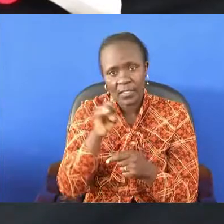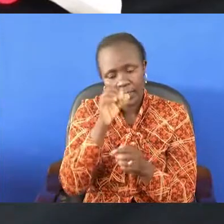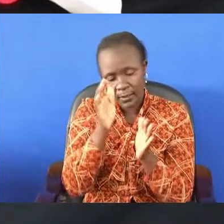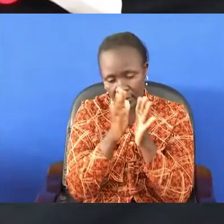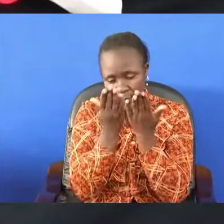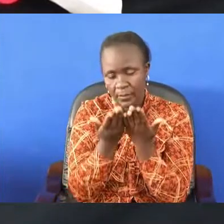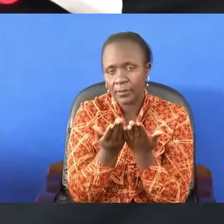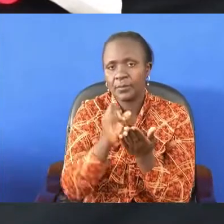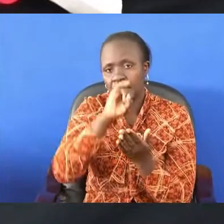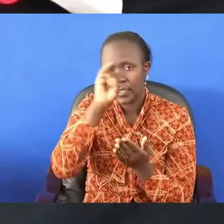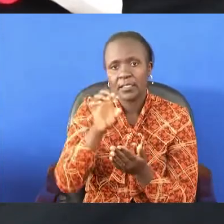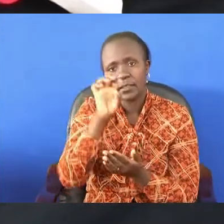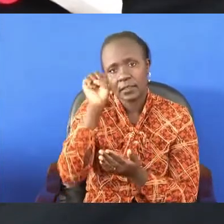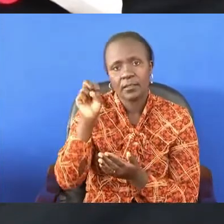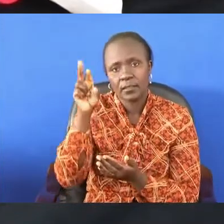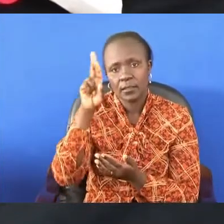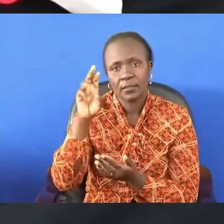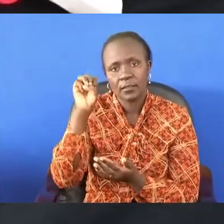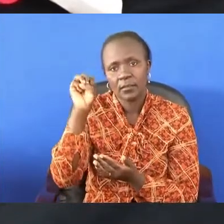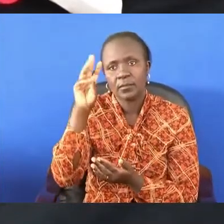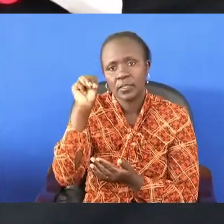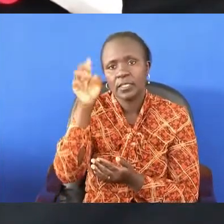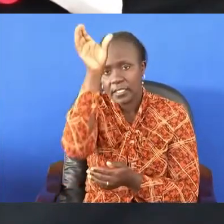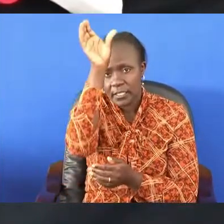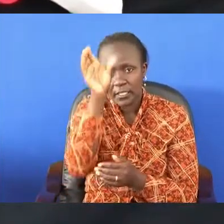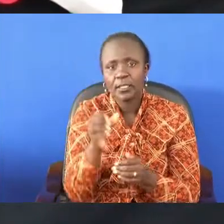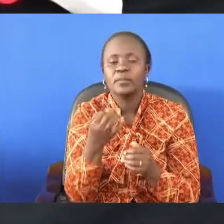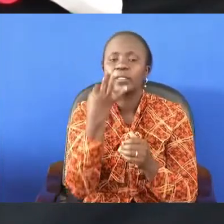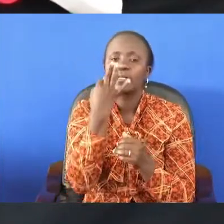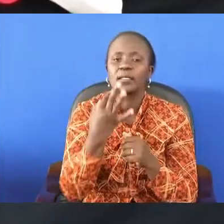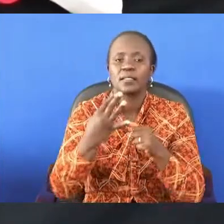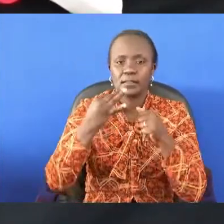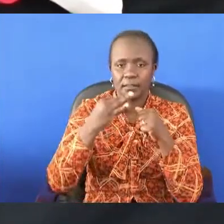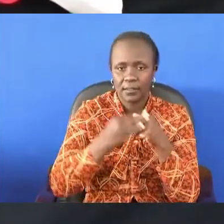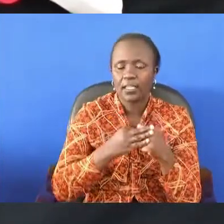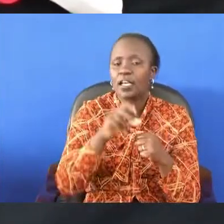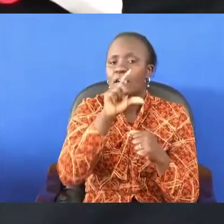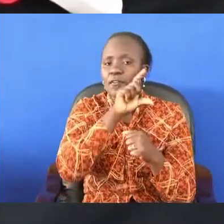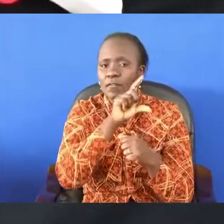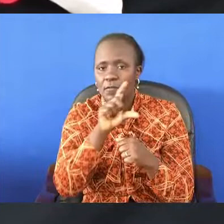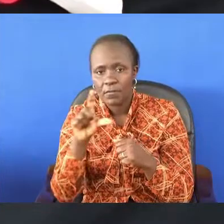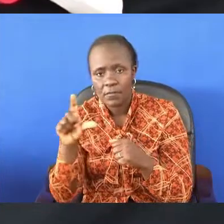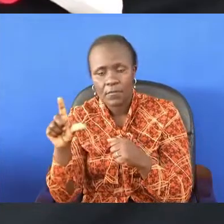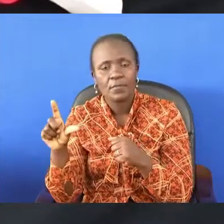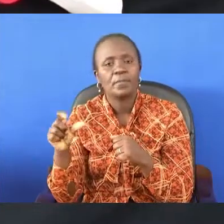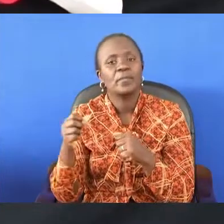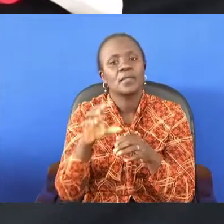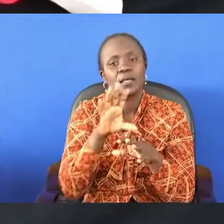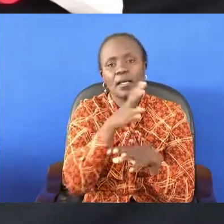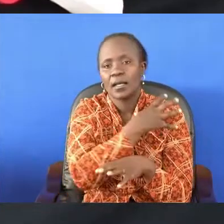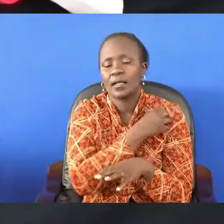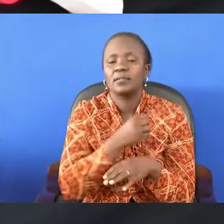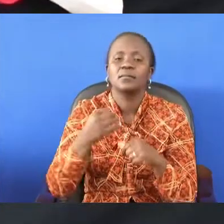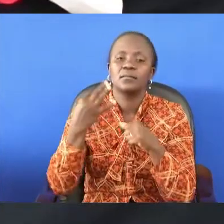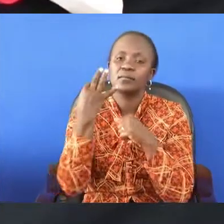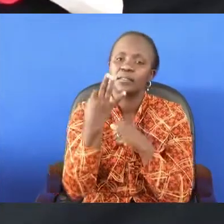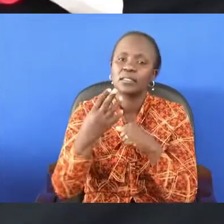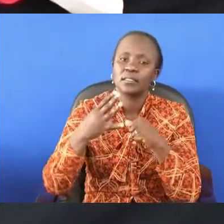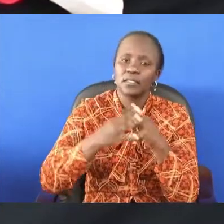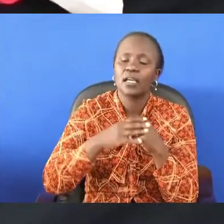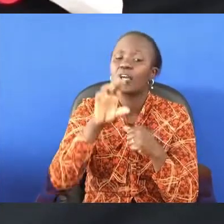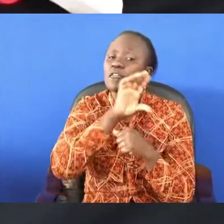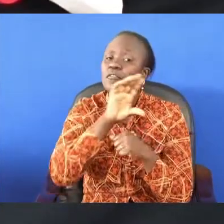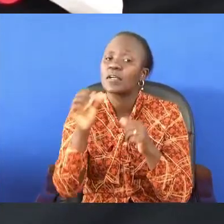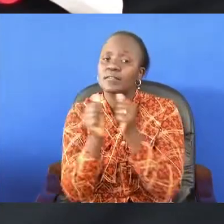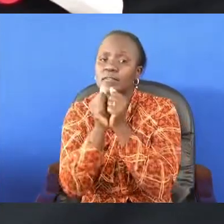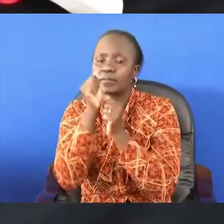Jeremiah, chapter 38, verse 1 to 3, and Jeremiah, chapter 39, verse 15